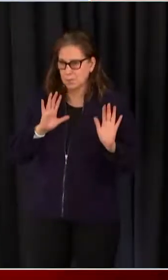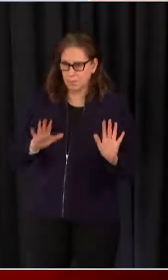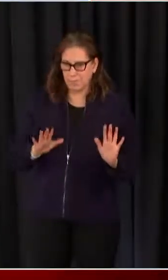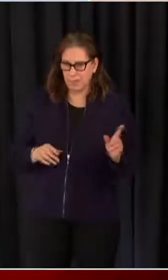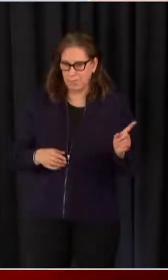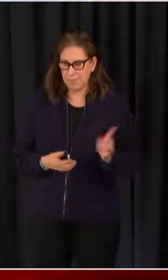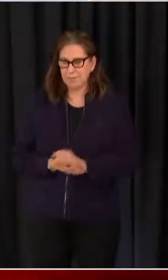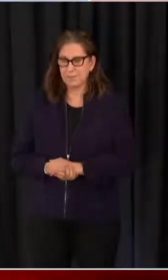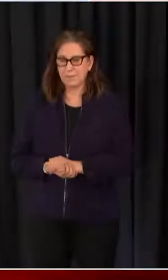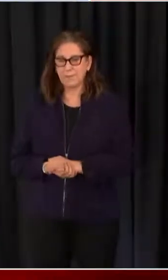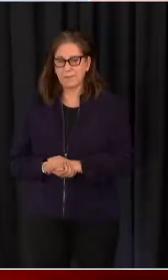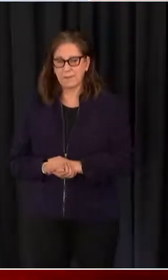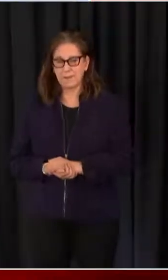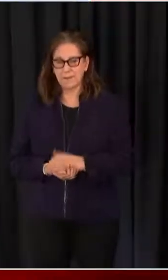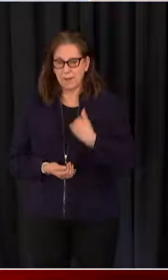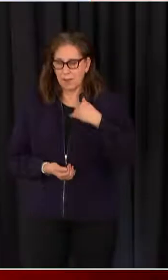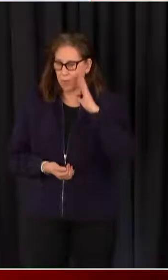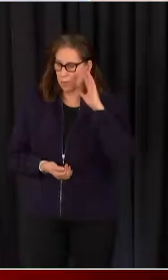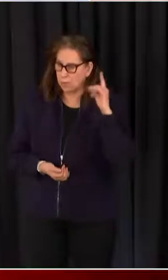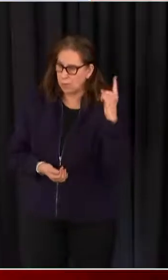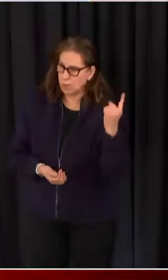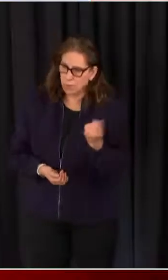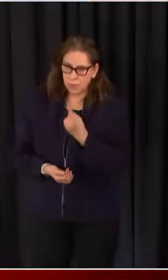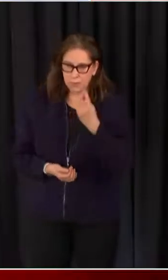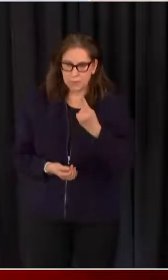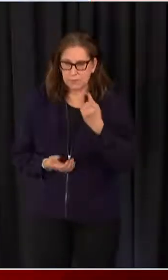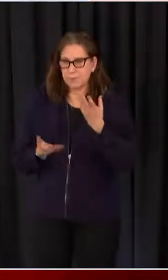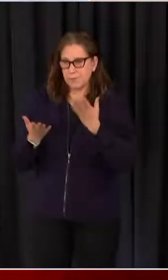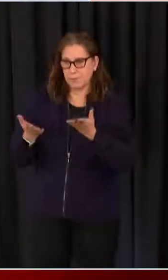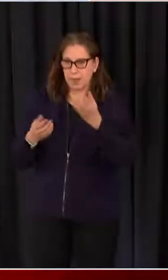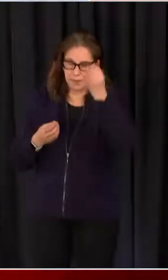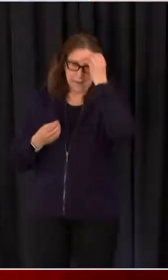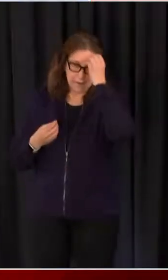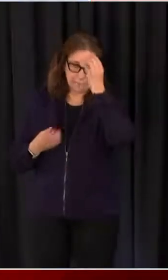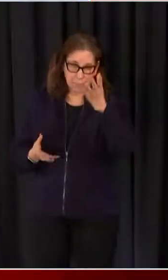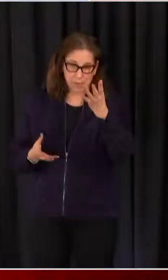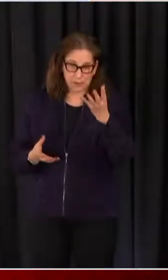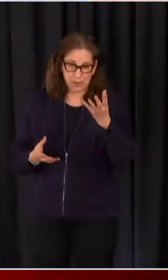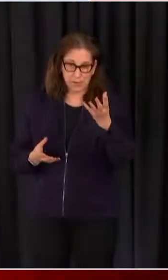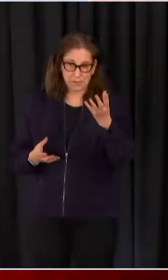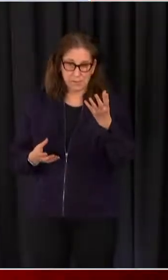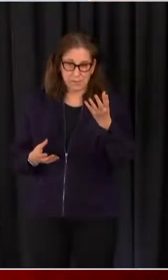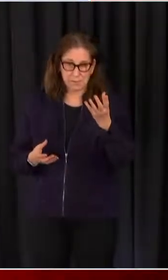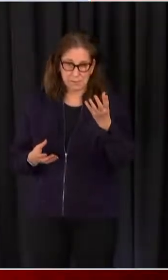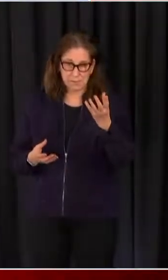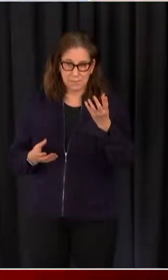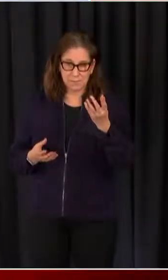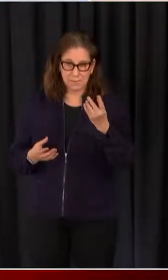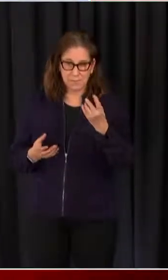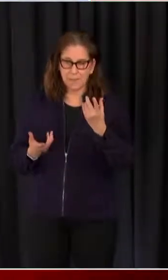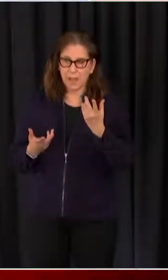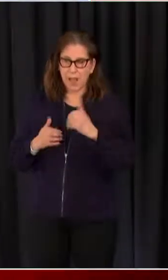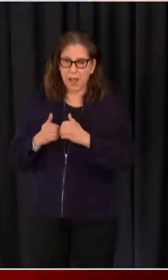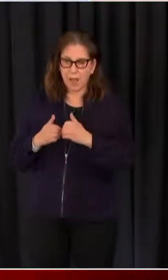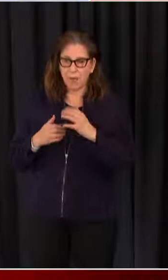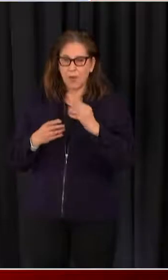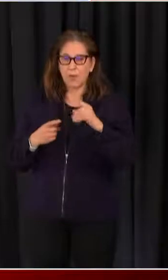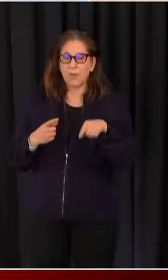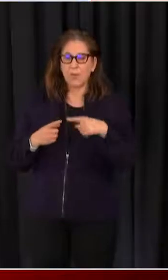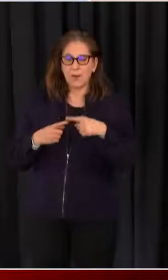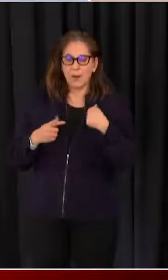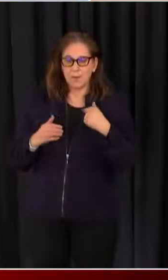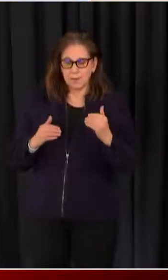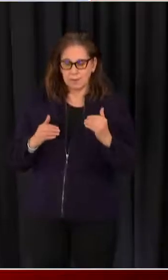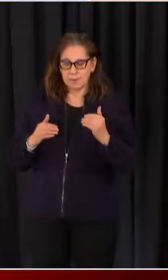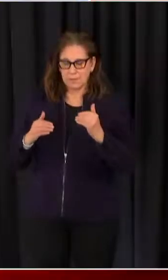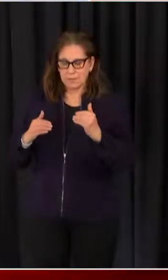infrastructure. We will always provide information in terms of our moving to a next phase or a next tier of a phase.